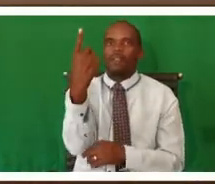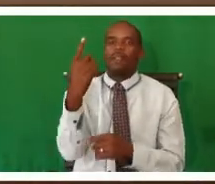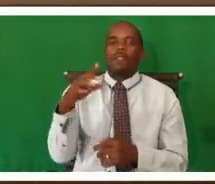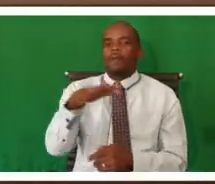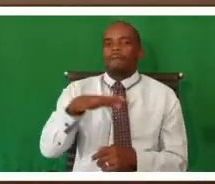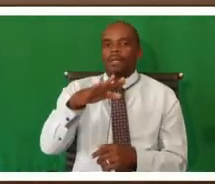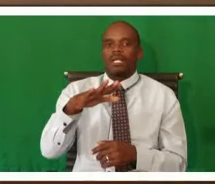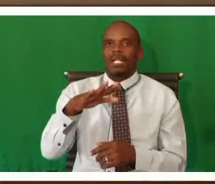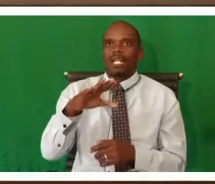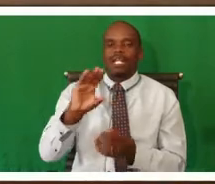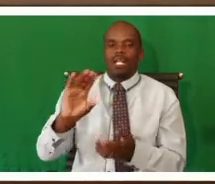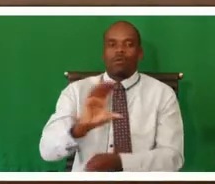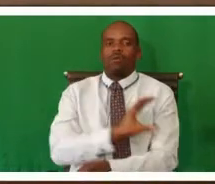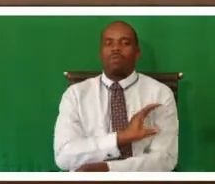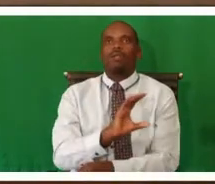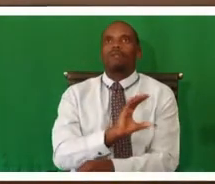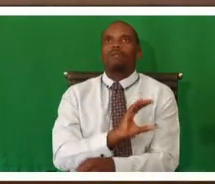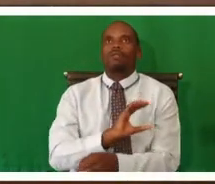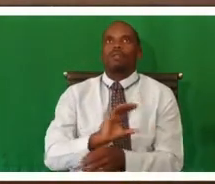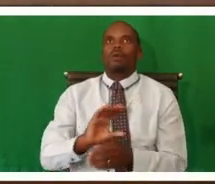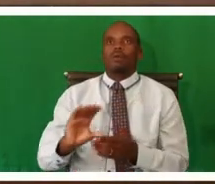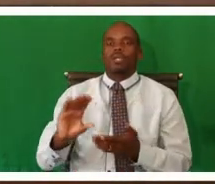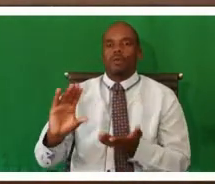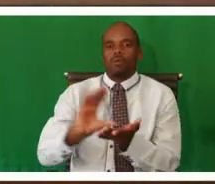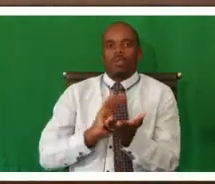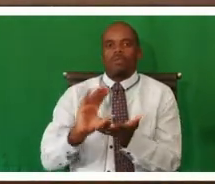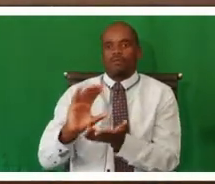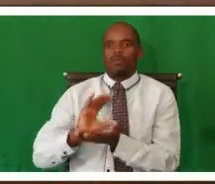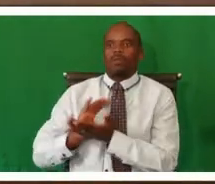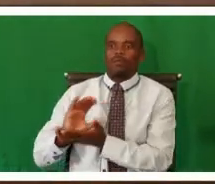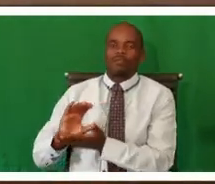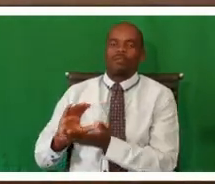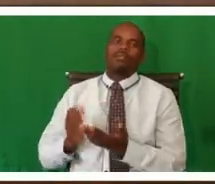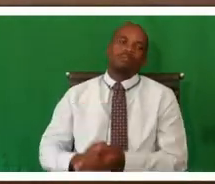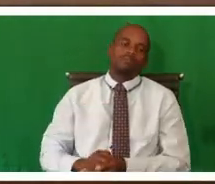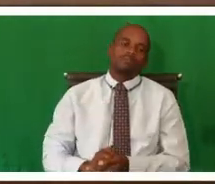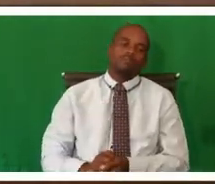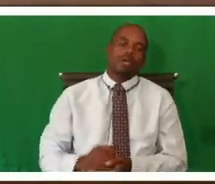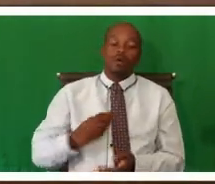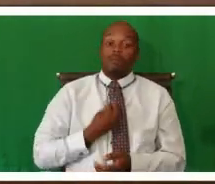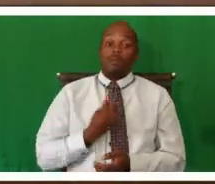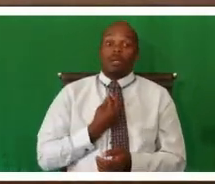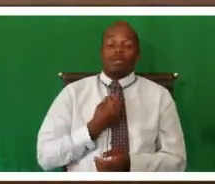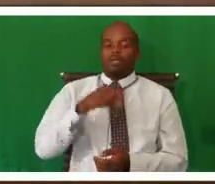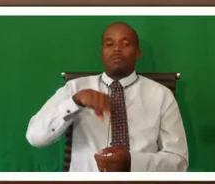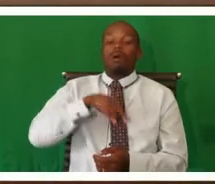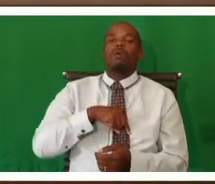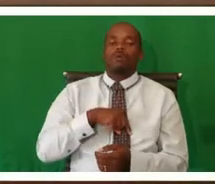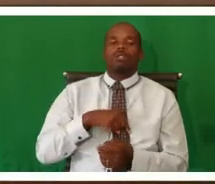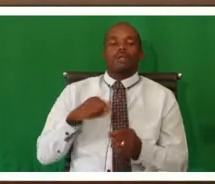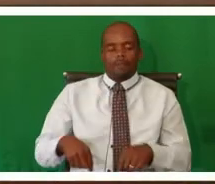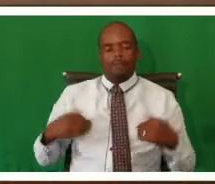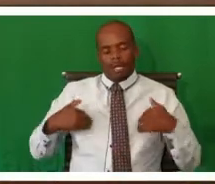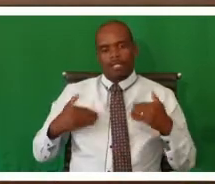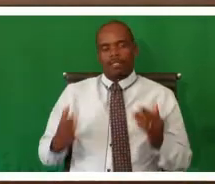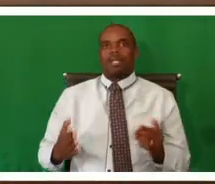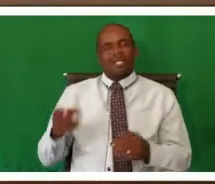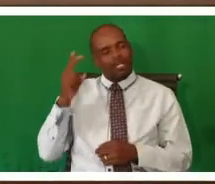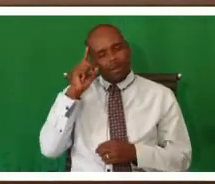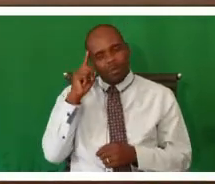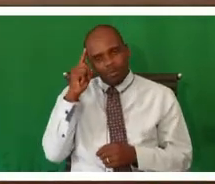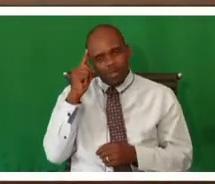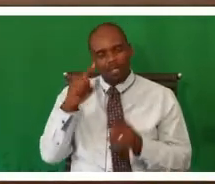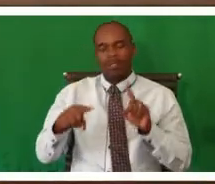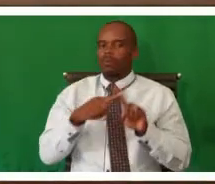I so wish our youth can start to plan and to have positive mind